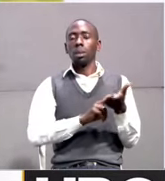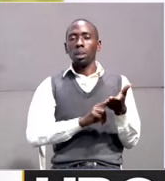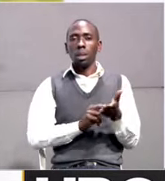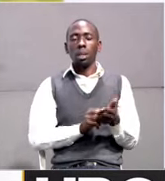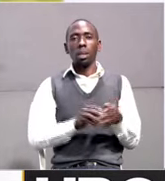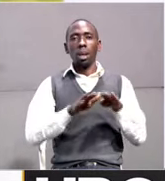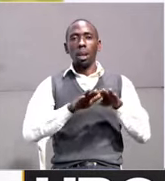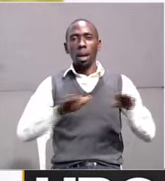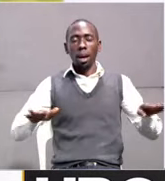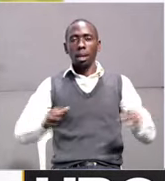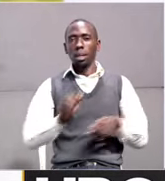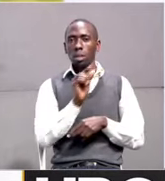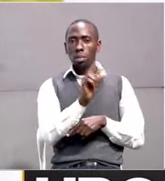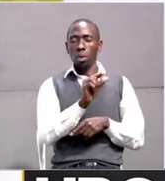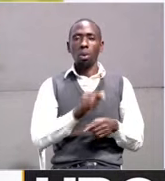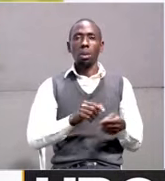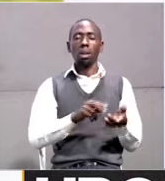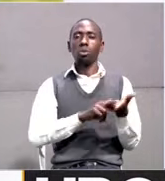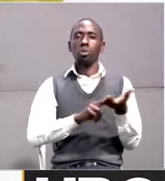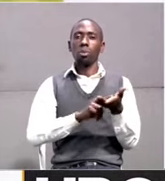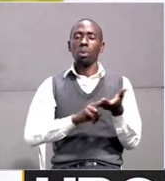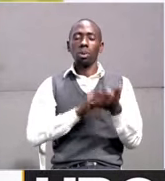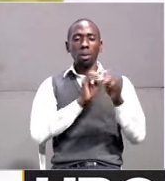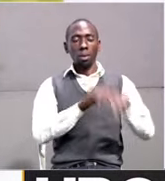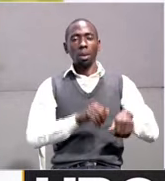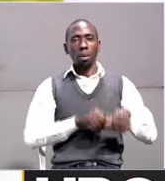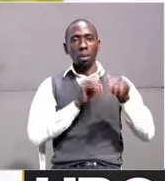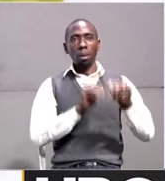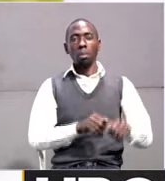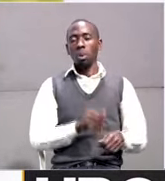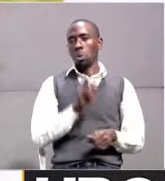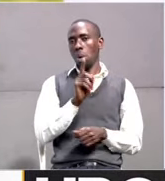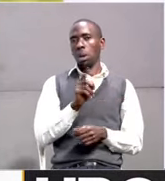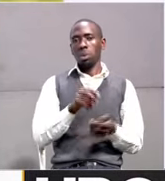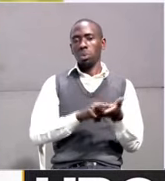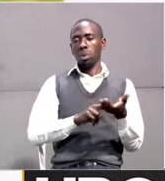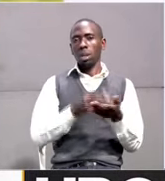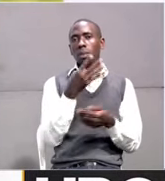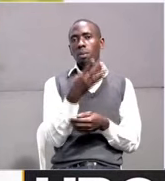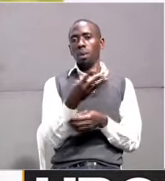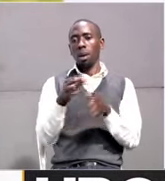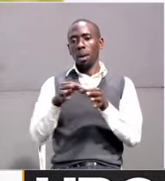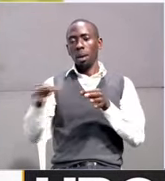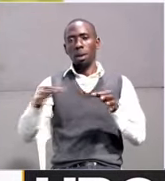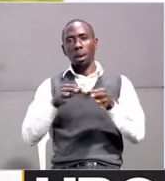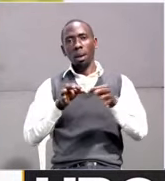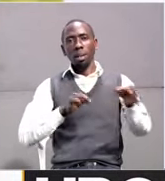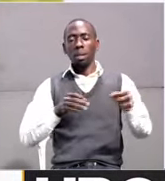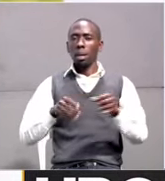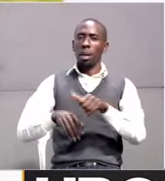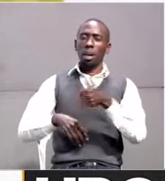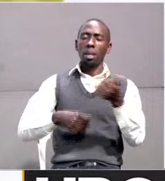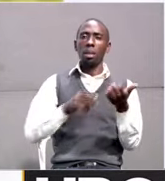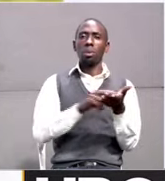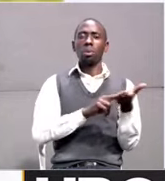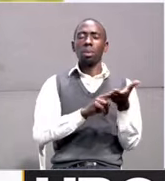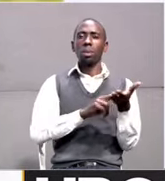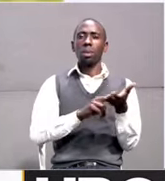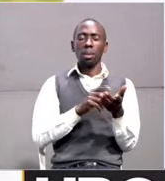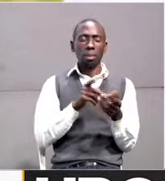small pieces of land which they are using. One is using 4 acres, the other one is using